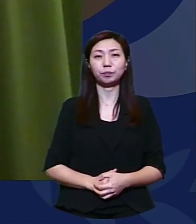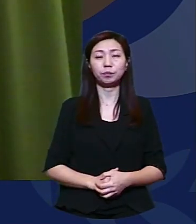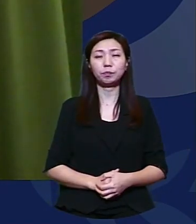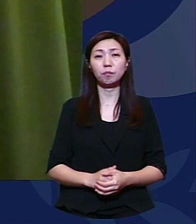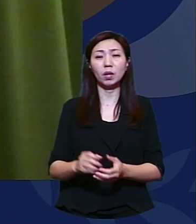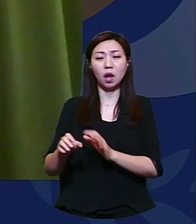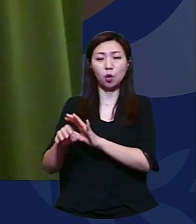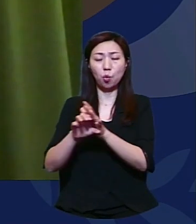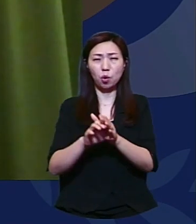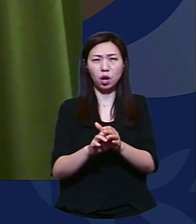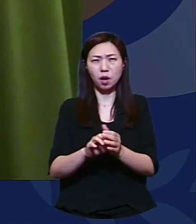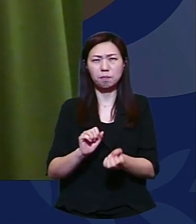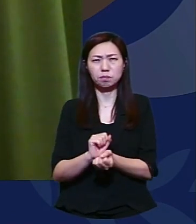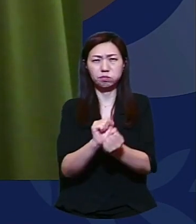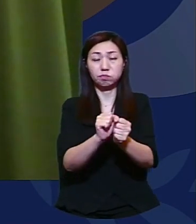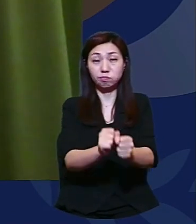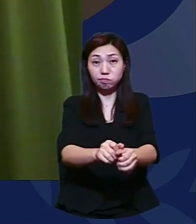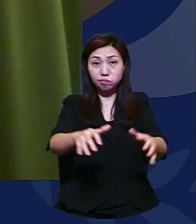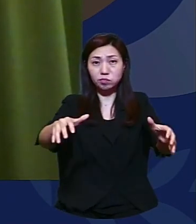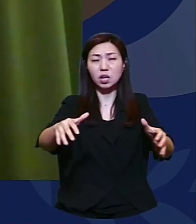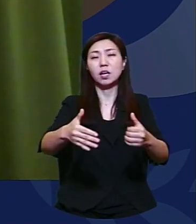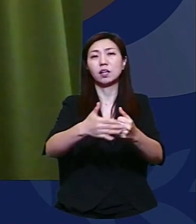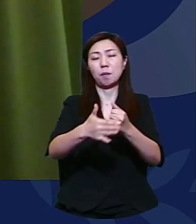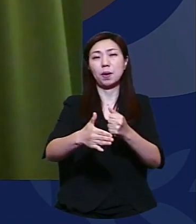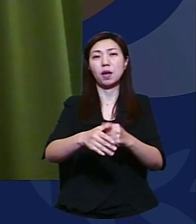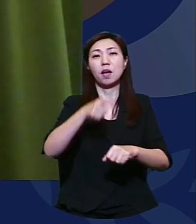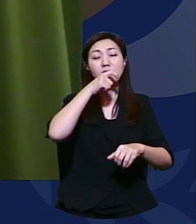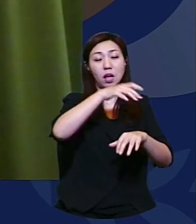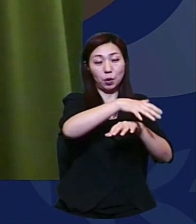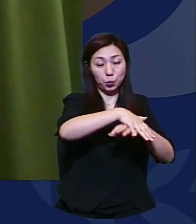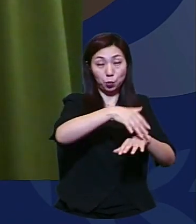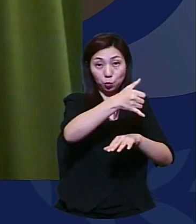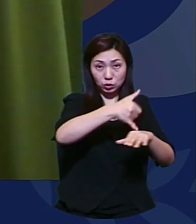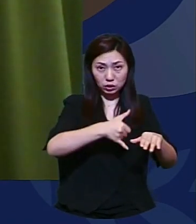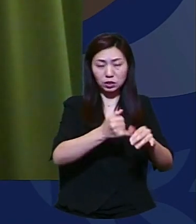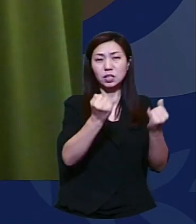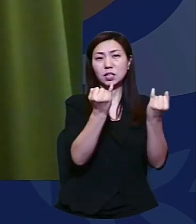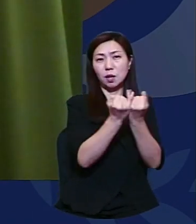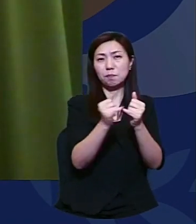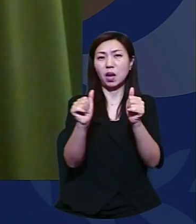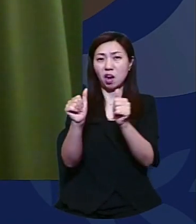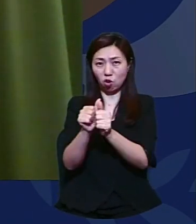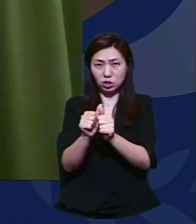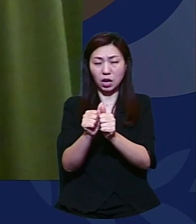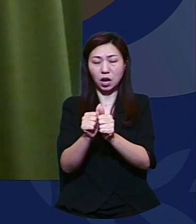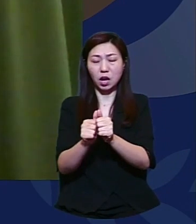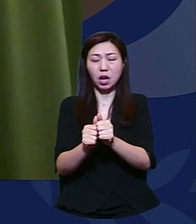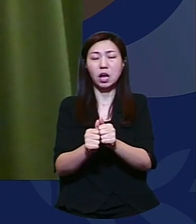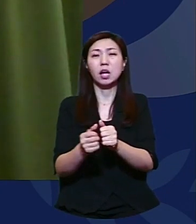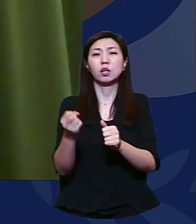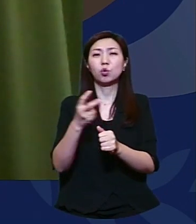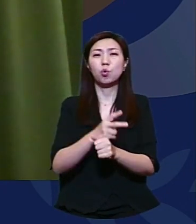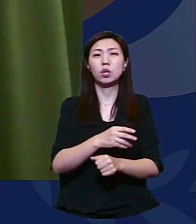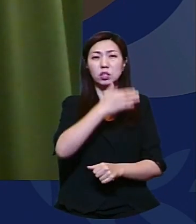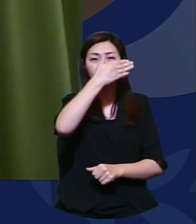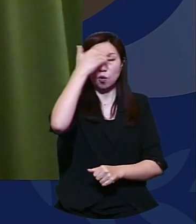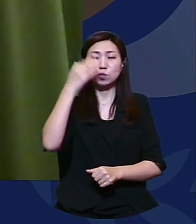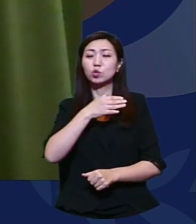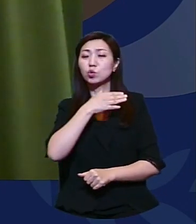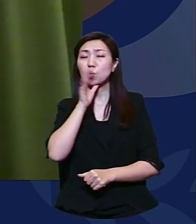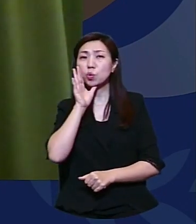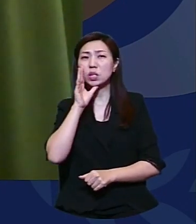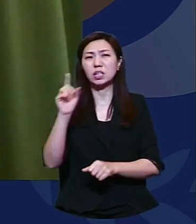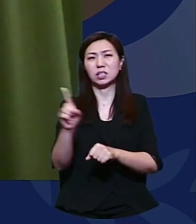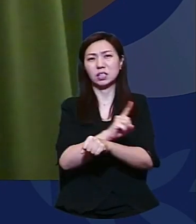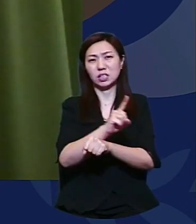between men and women, rural and urban, rich and poor, and young and old. Unreliable or non-existent and